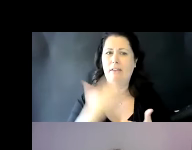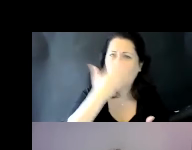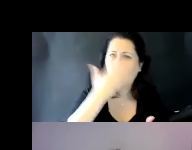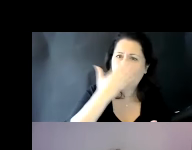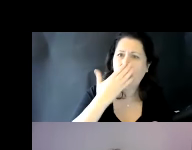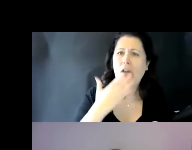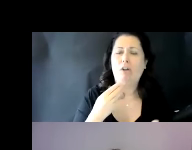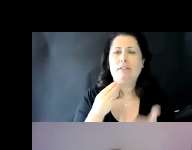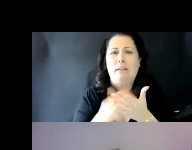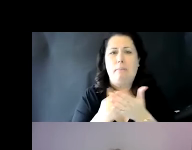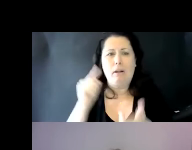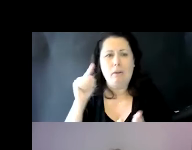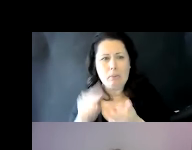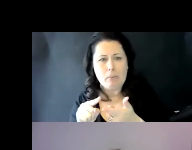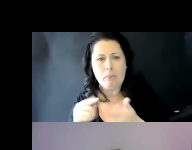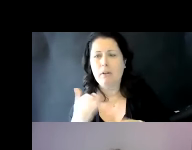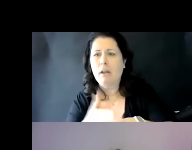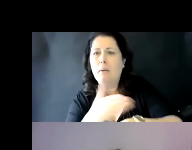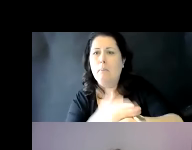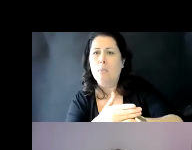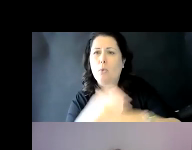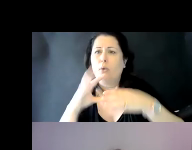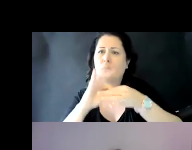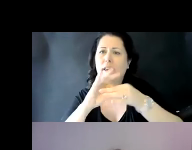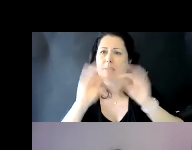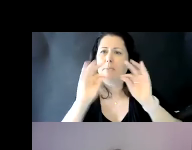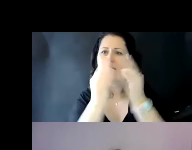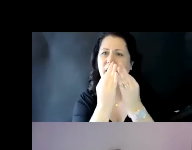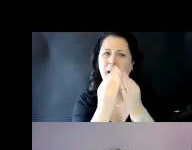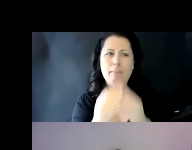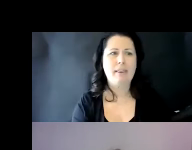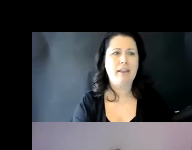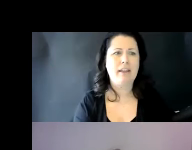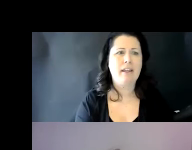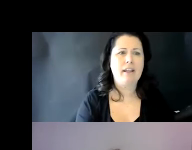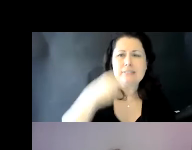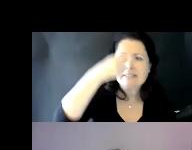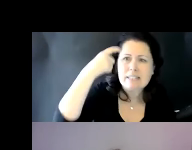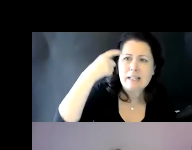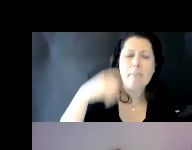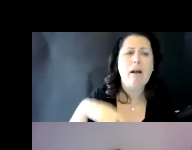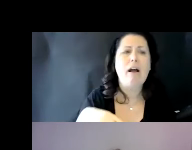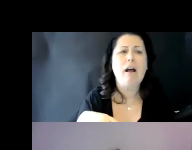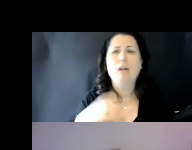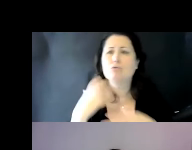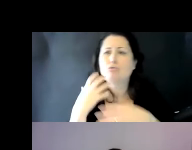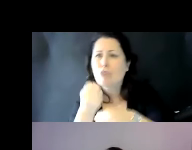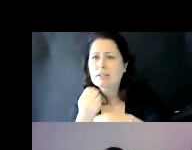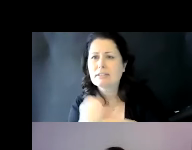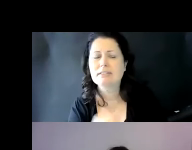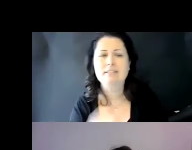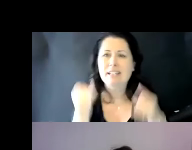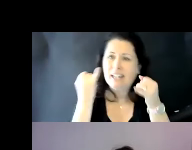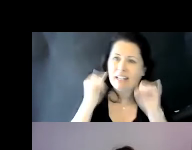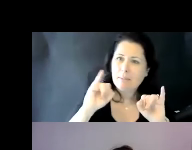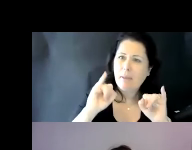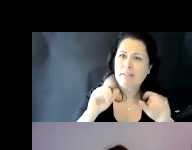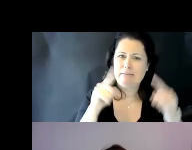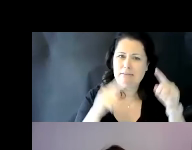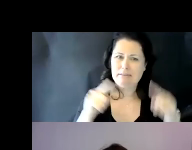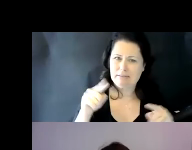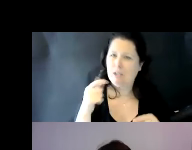debts, improved relationships with family, stigma, trust, independence. I mean, I think basically what I'm saying